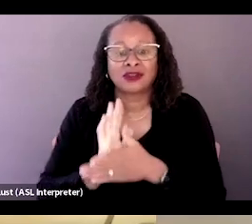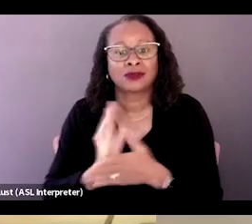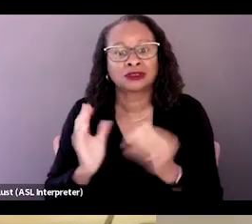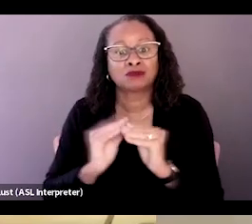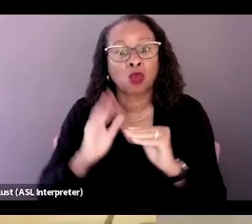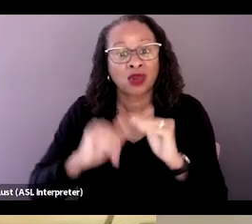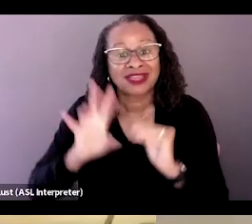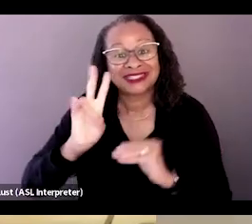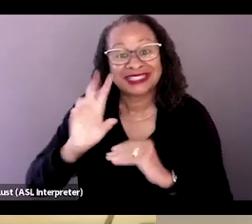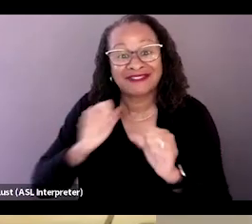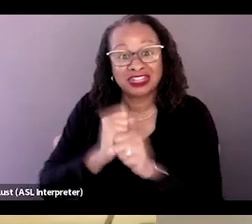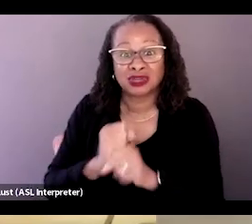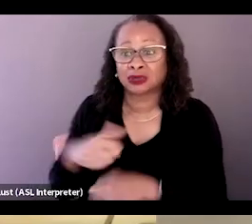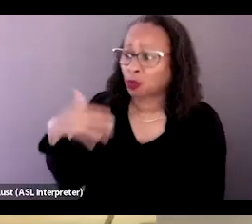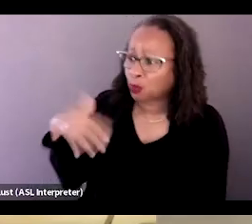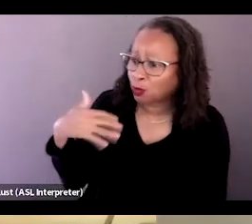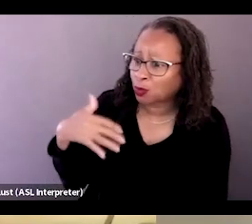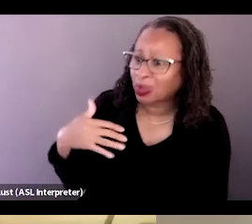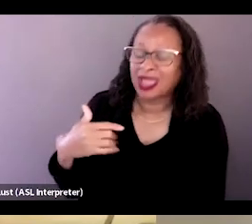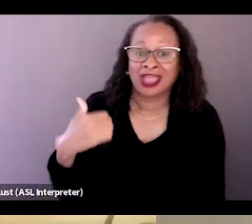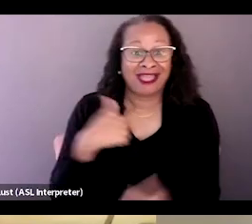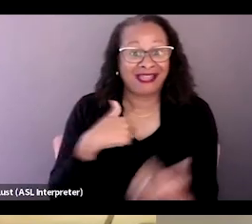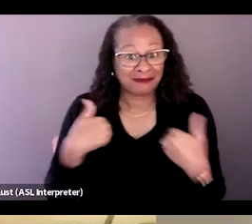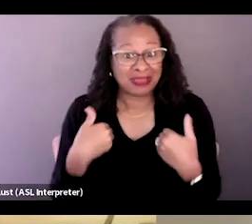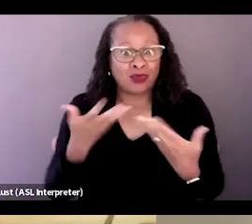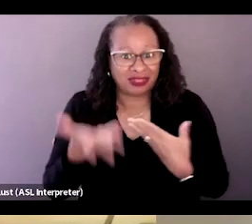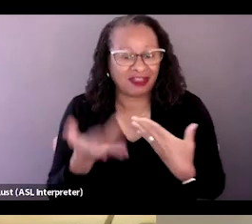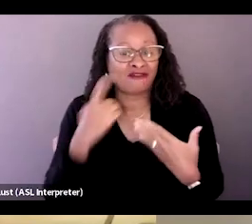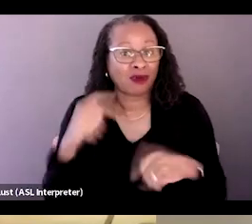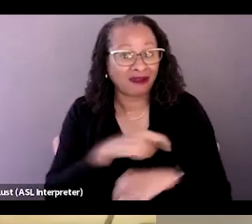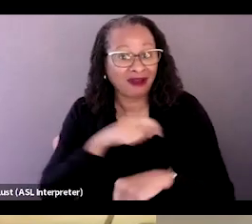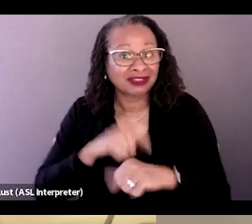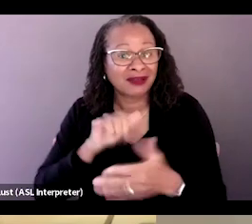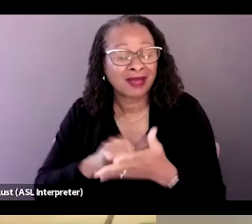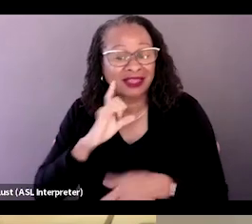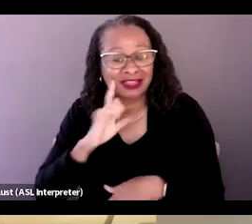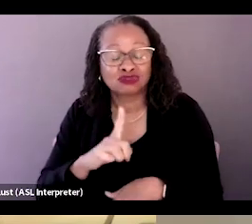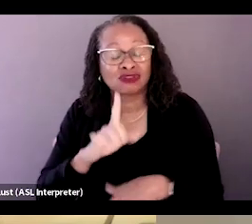Wow. had me around for a long time. And I think that was really important